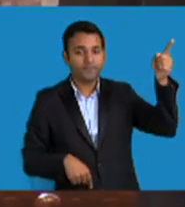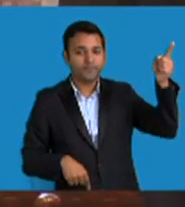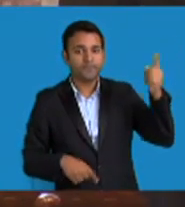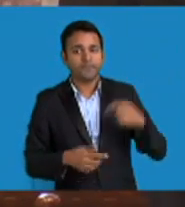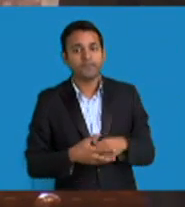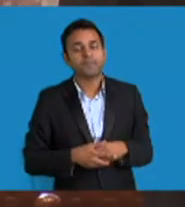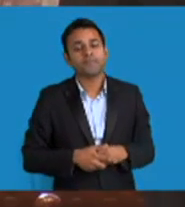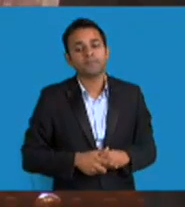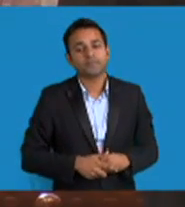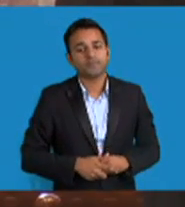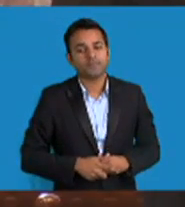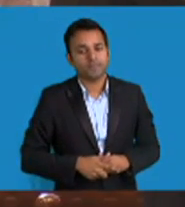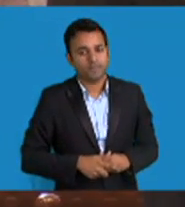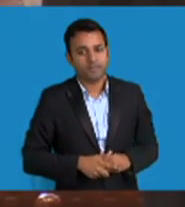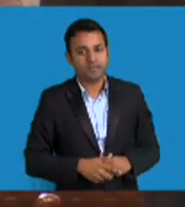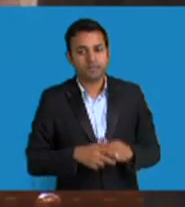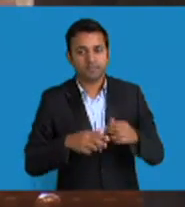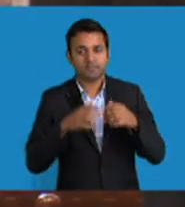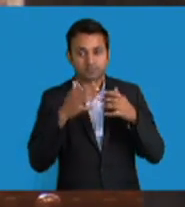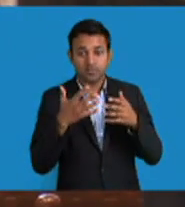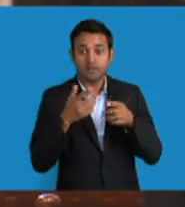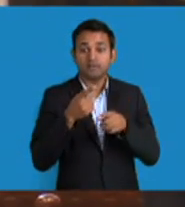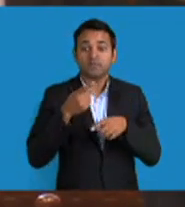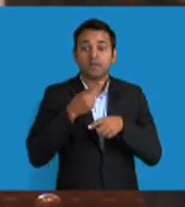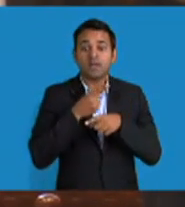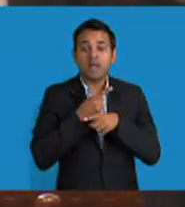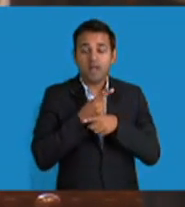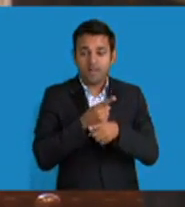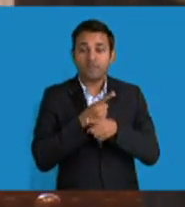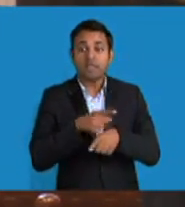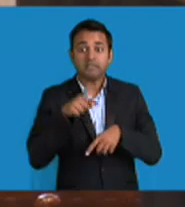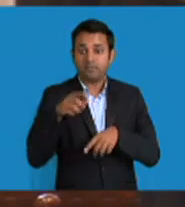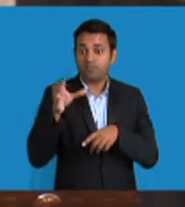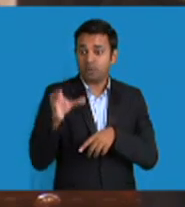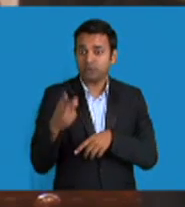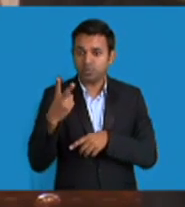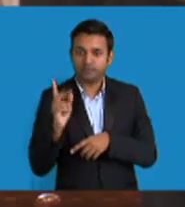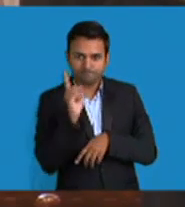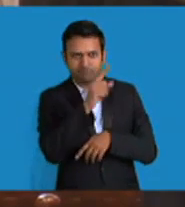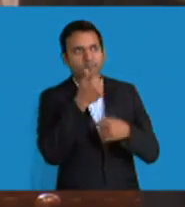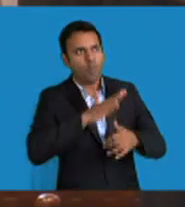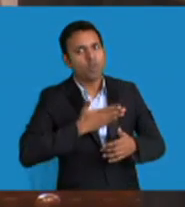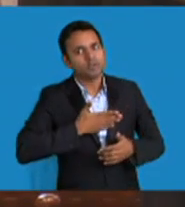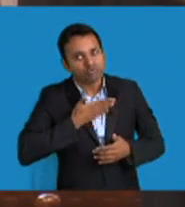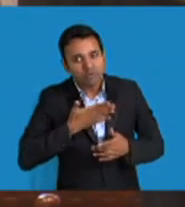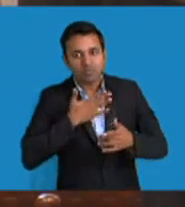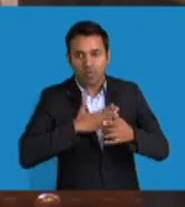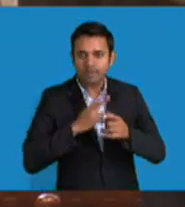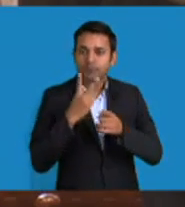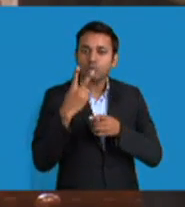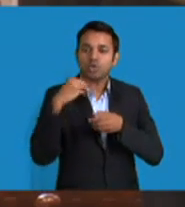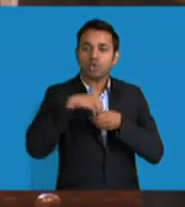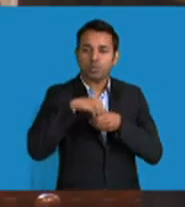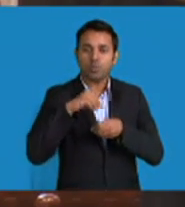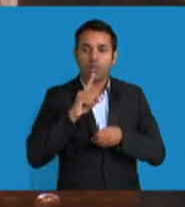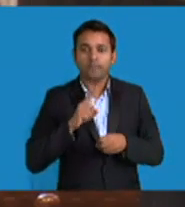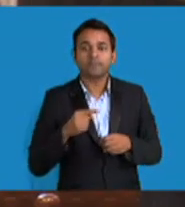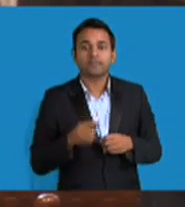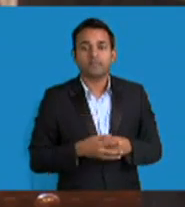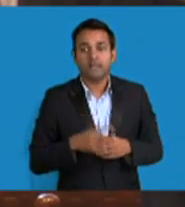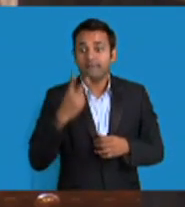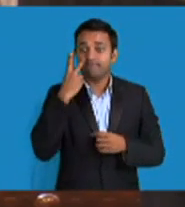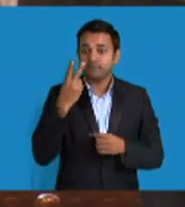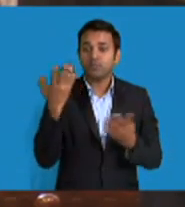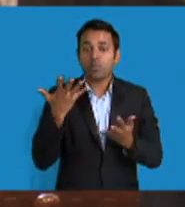of the 2 provinces and our delegations. Madam Speaker, the tour included a visit to the fisheries universities